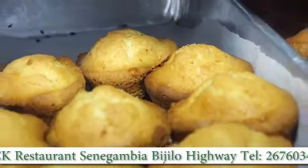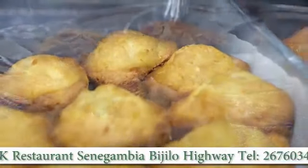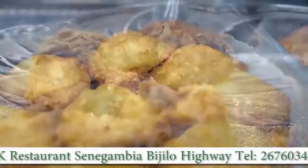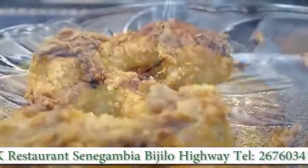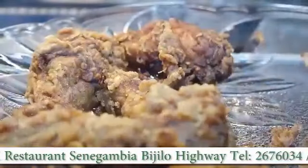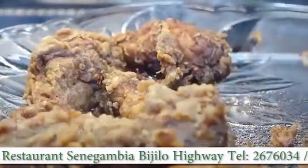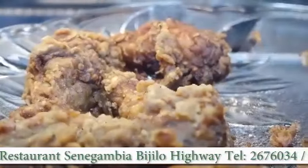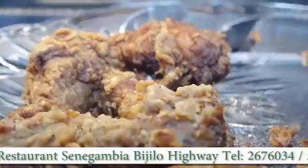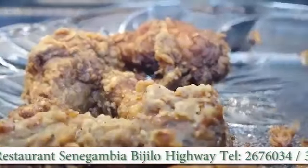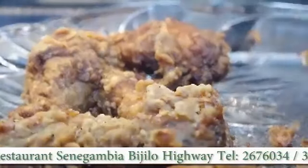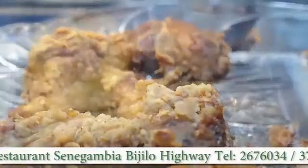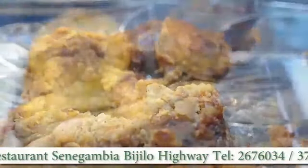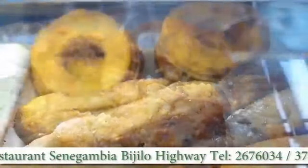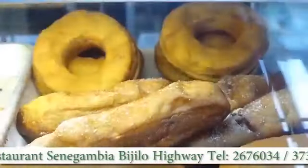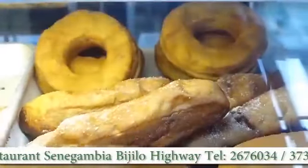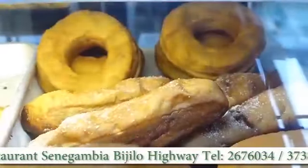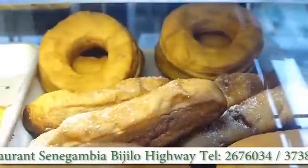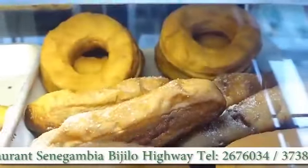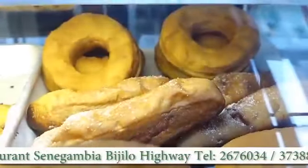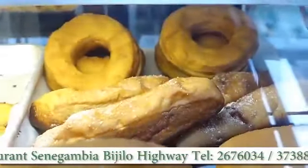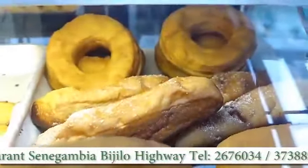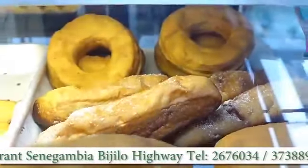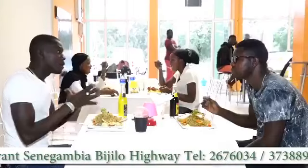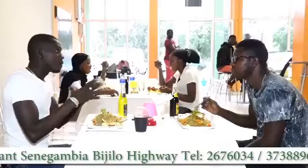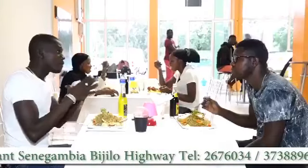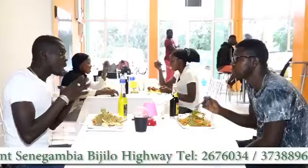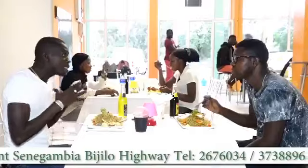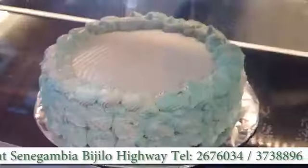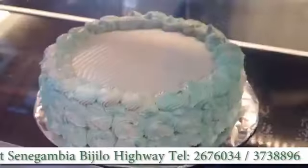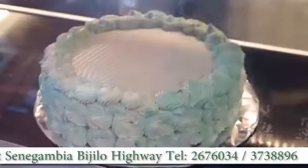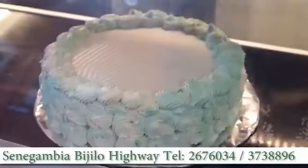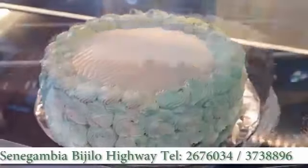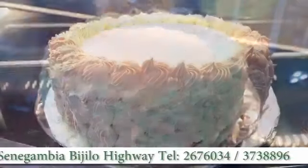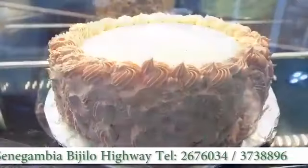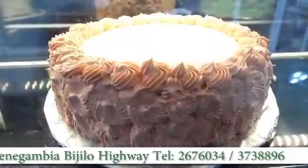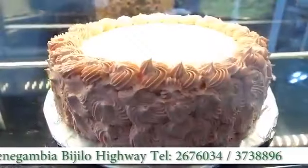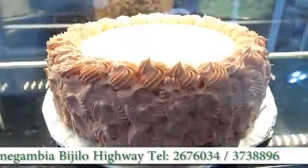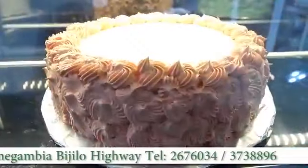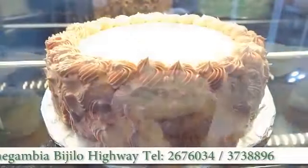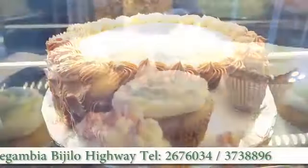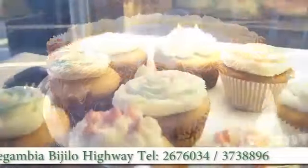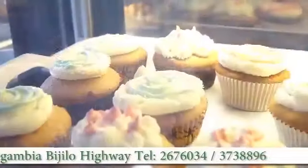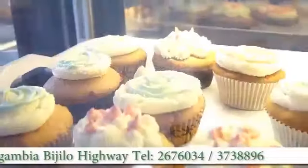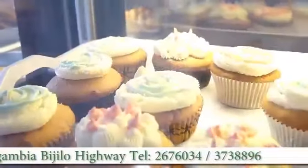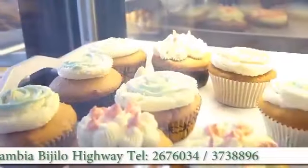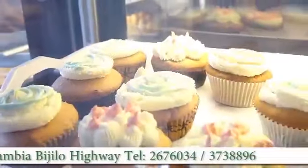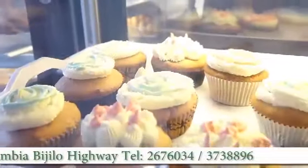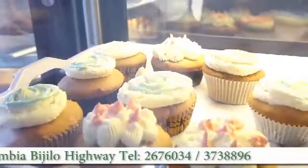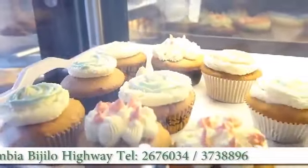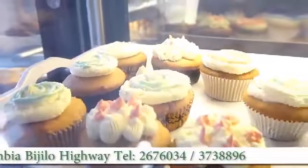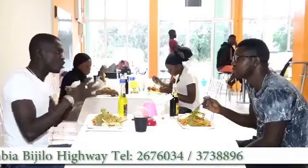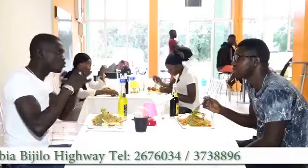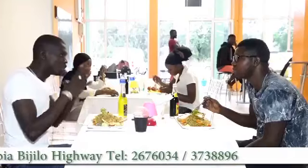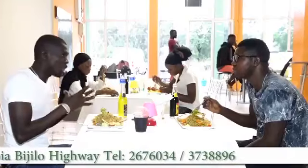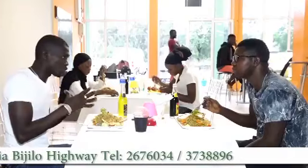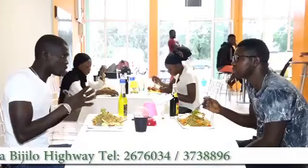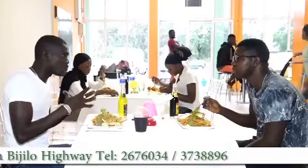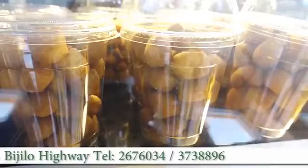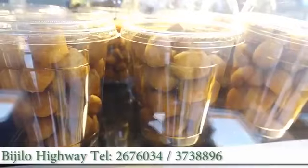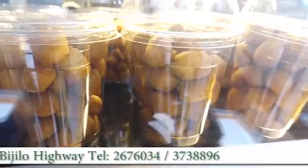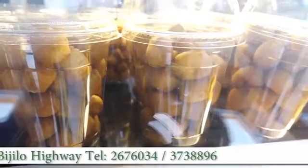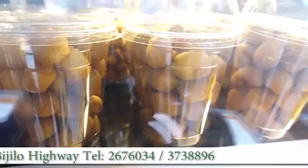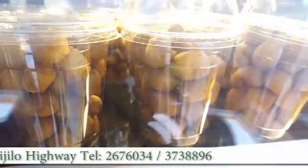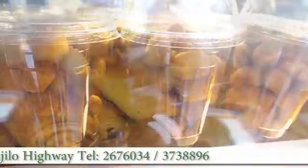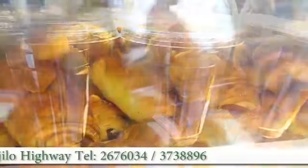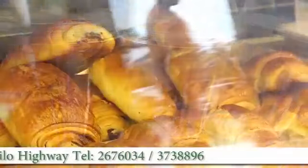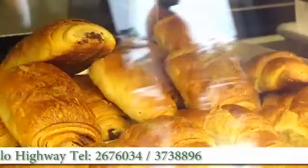Impanaka Fadijan, Ukonoefa. Eka Minako Pastry and Bakery, iko fanam be kalel badde lomba